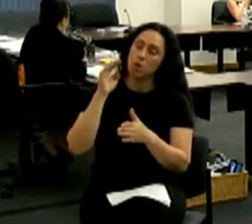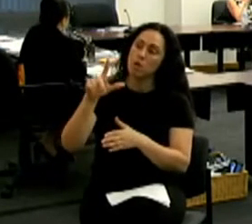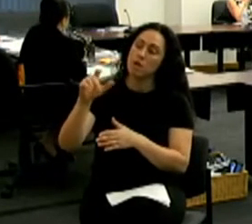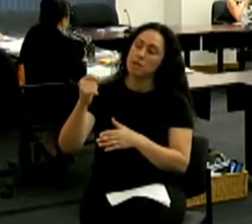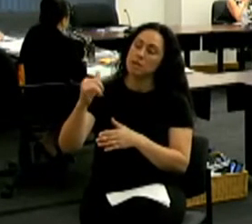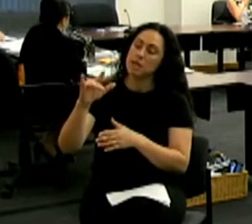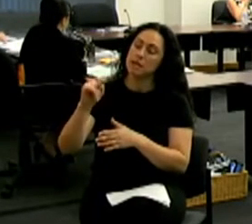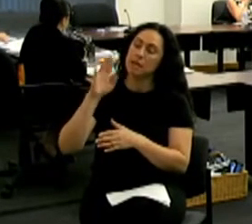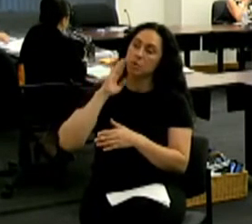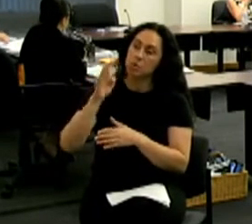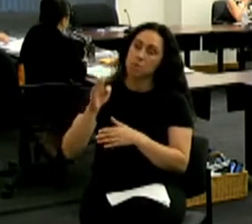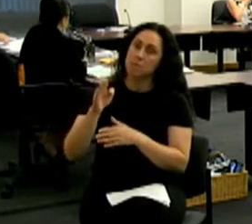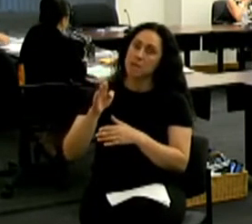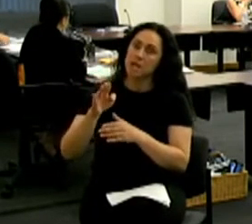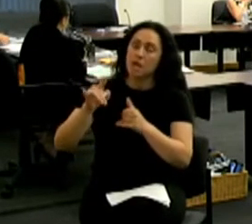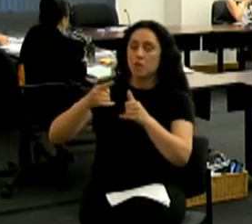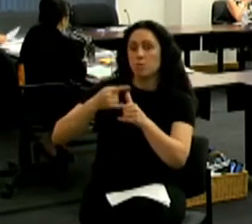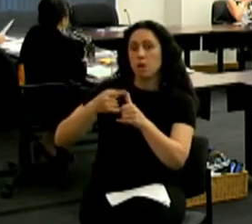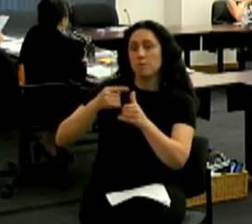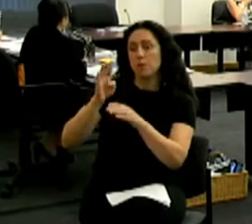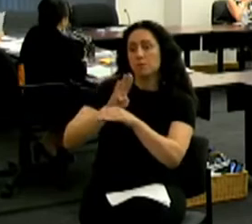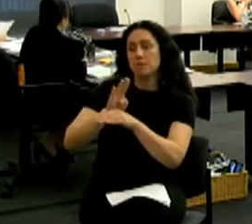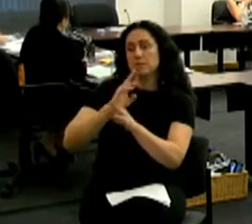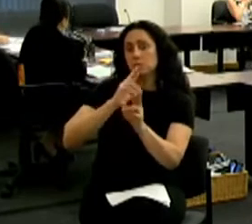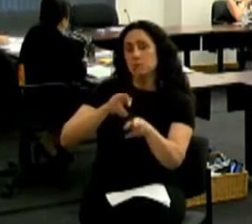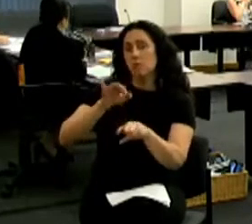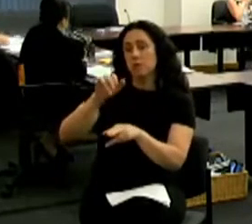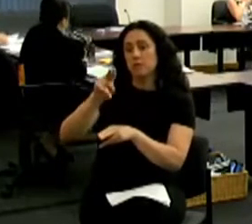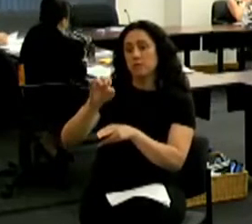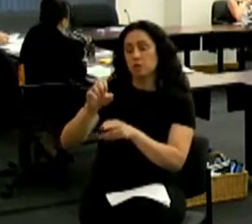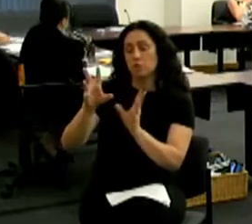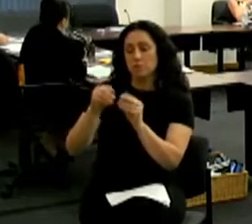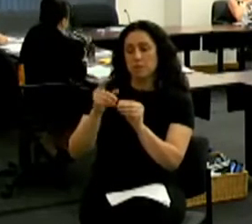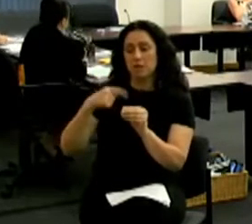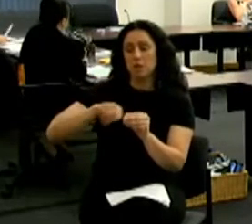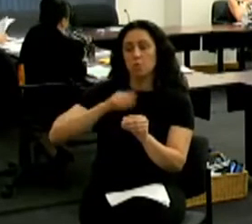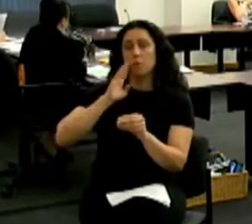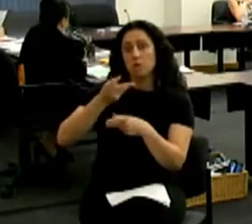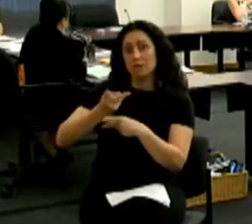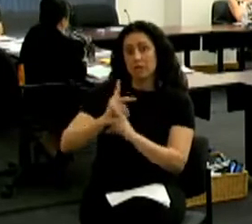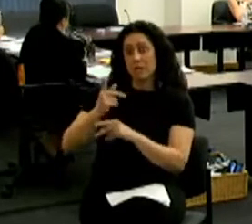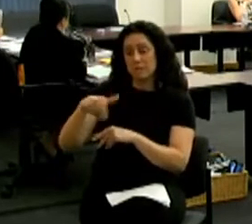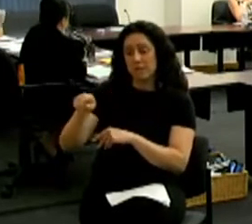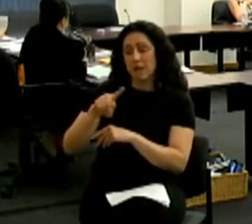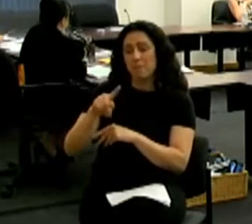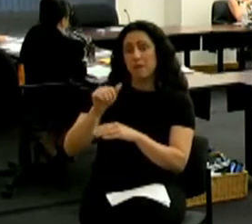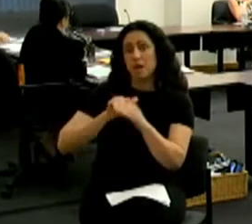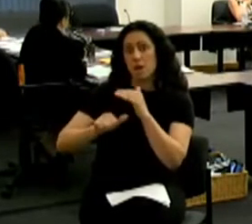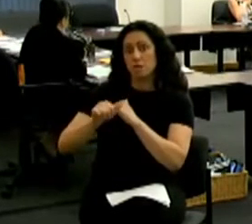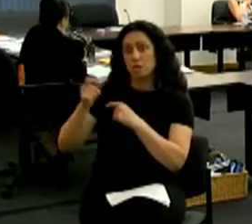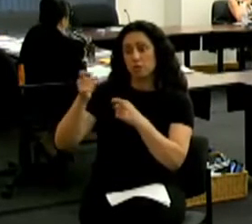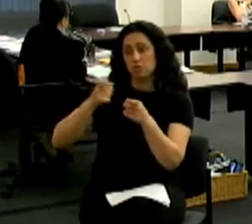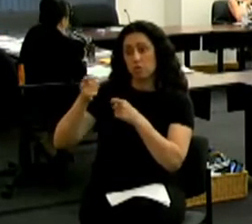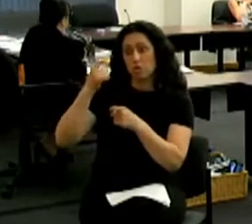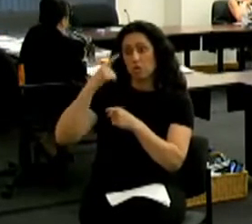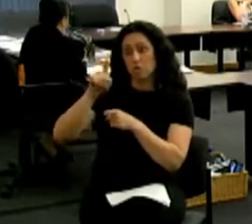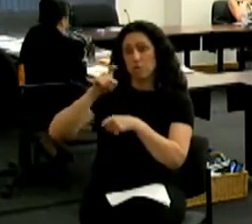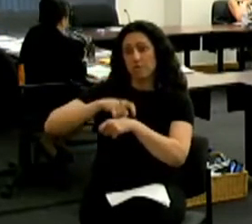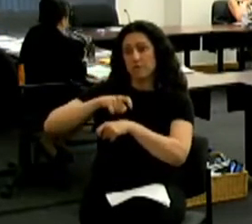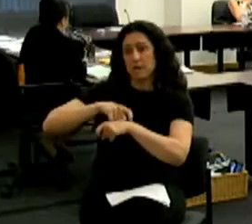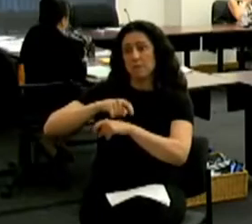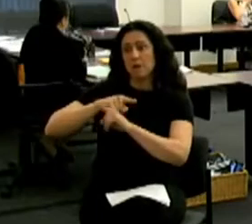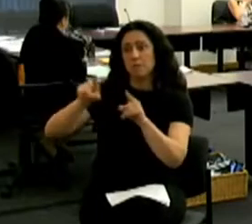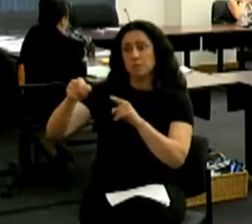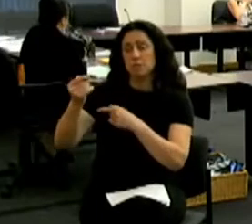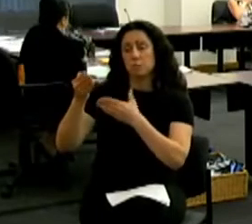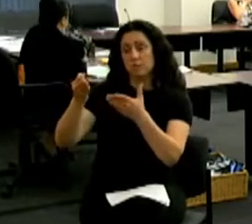be they'll be the primary business report at the June meeting. We are going to keep them under control for time,